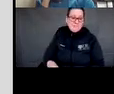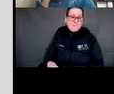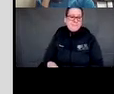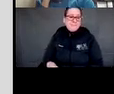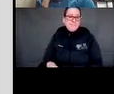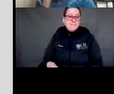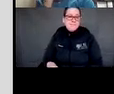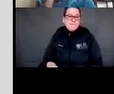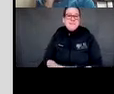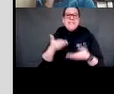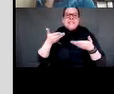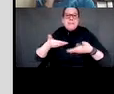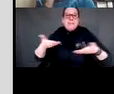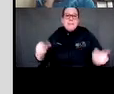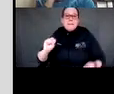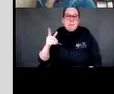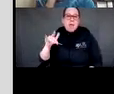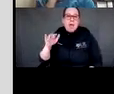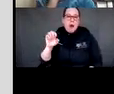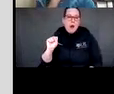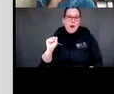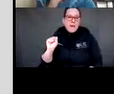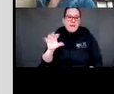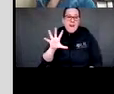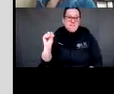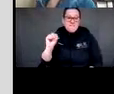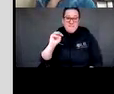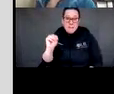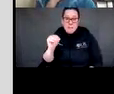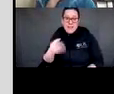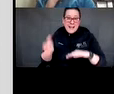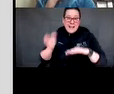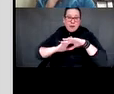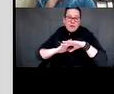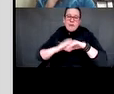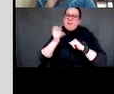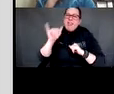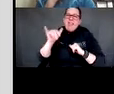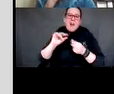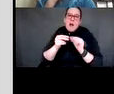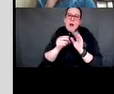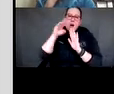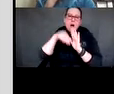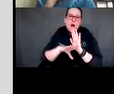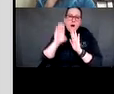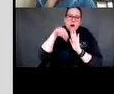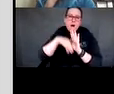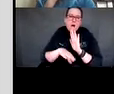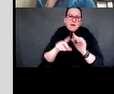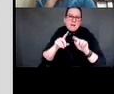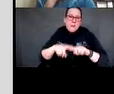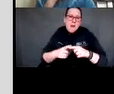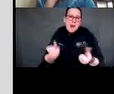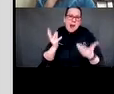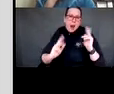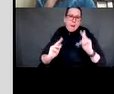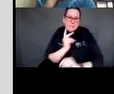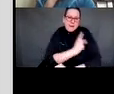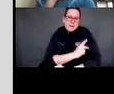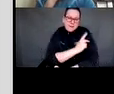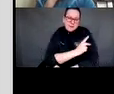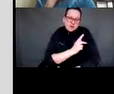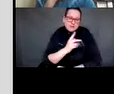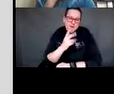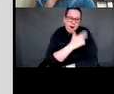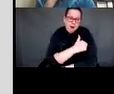then our supplies line item is about 50 million increase. That really fluctuates with the volume that we have at the hospital. So as you